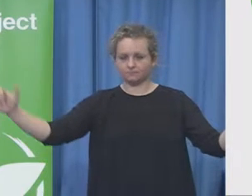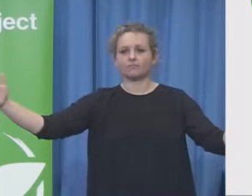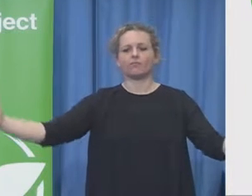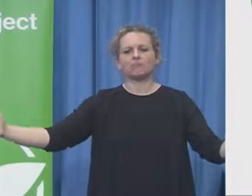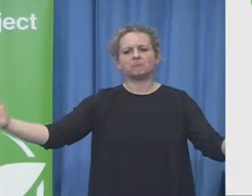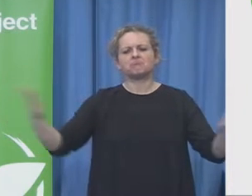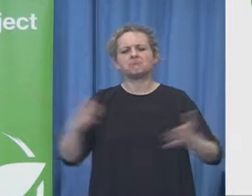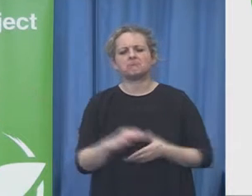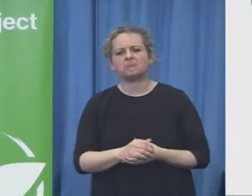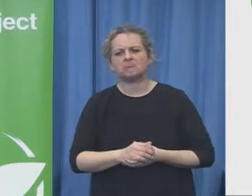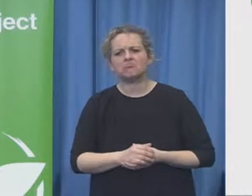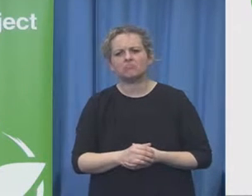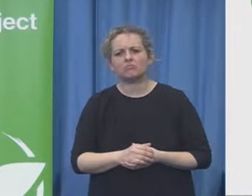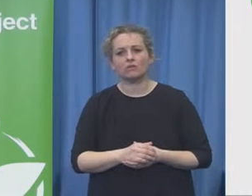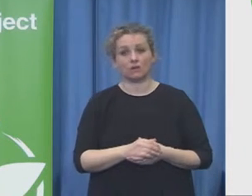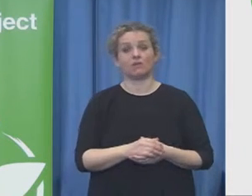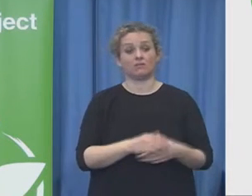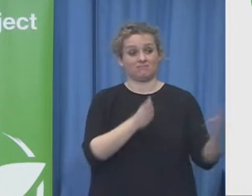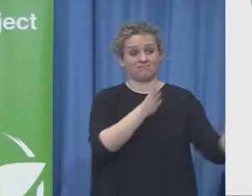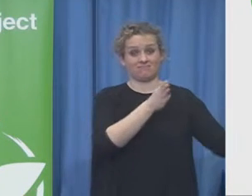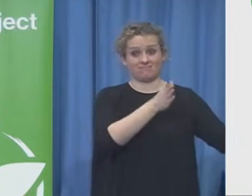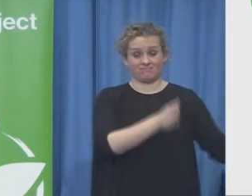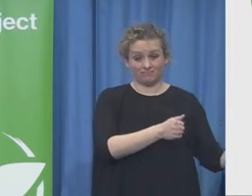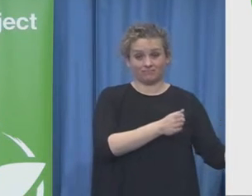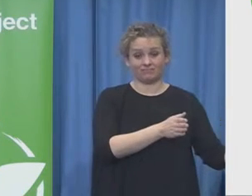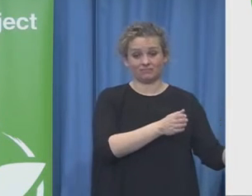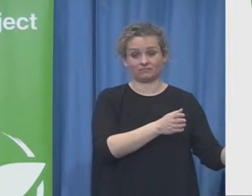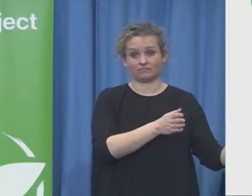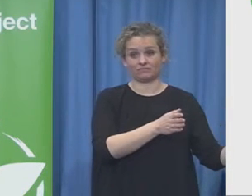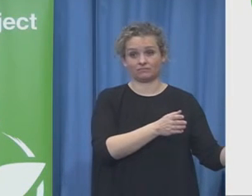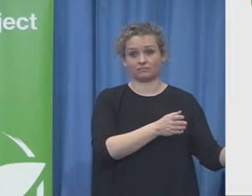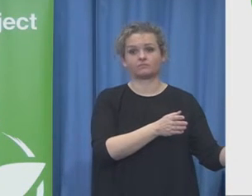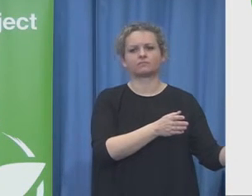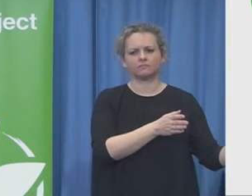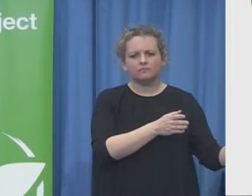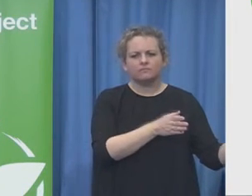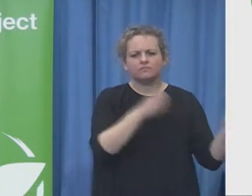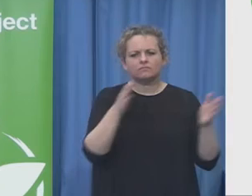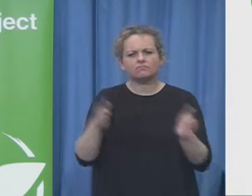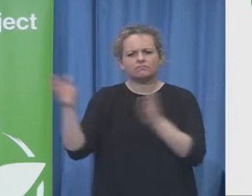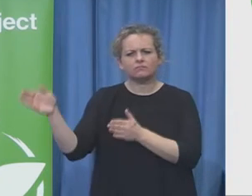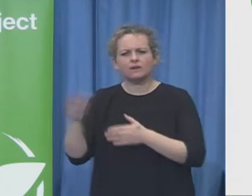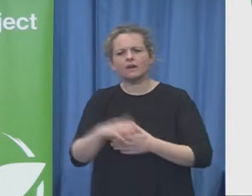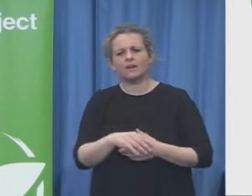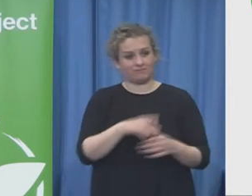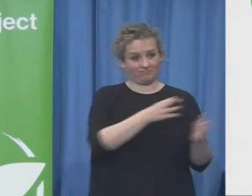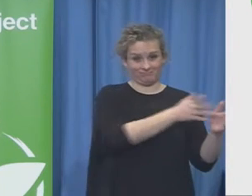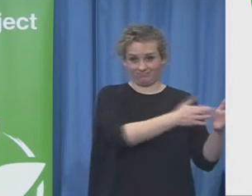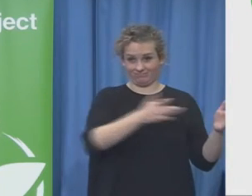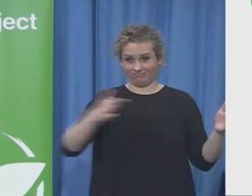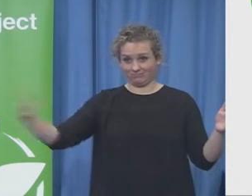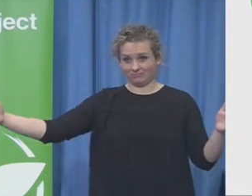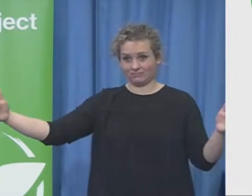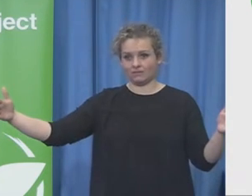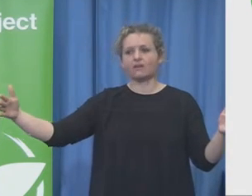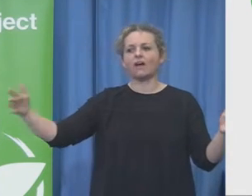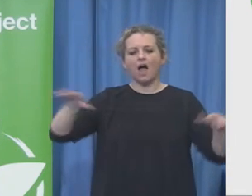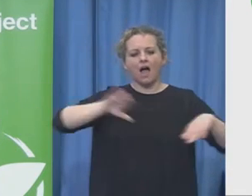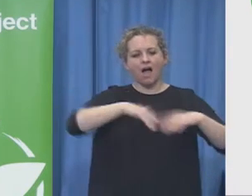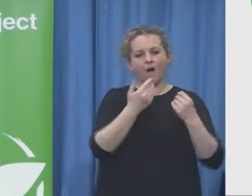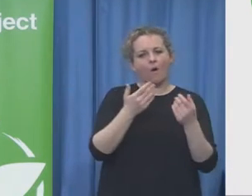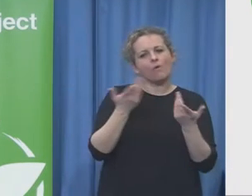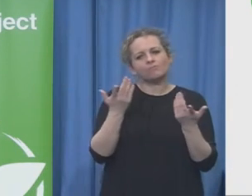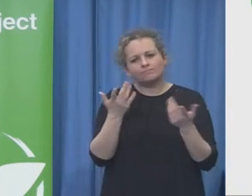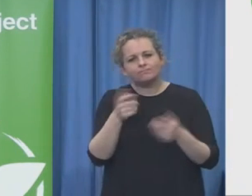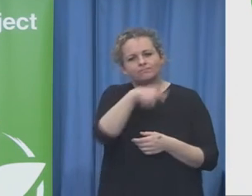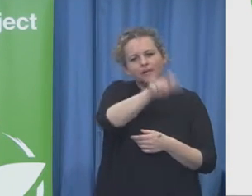pillar, we have like a learning and convening. With the main organizations influencing the field in social